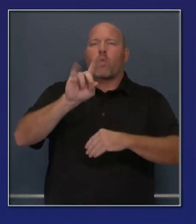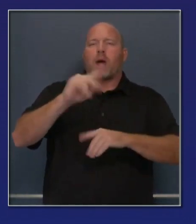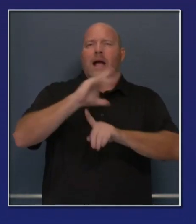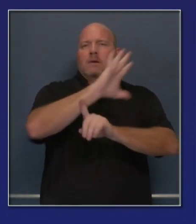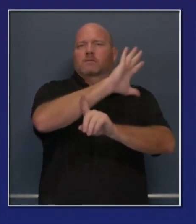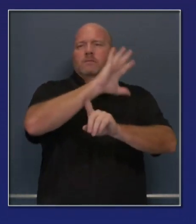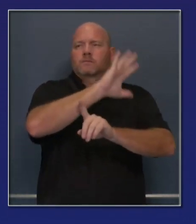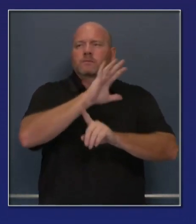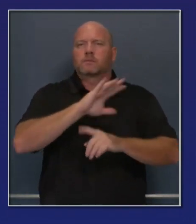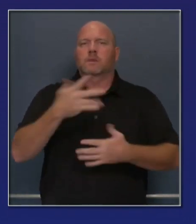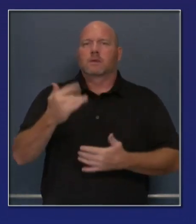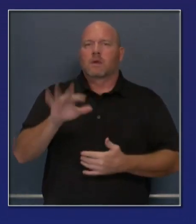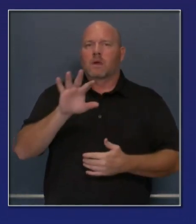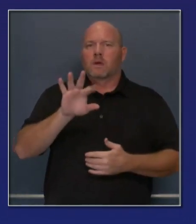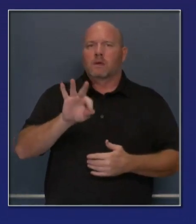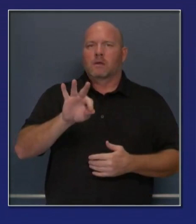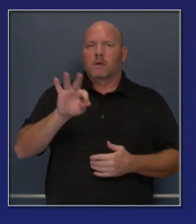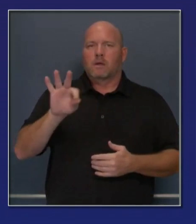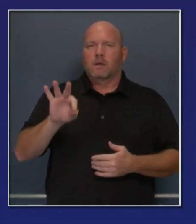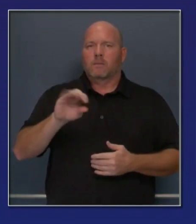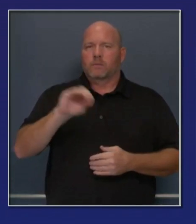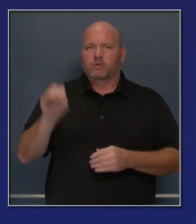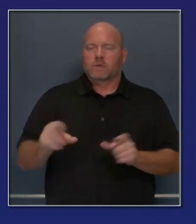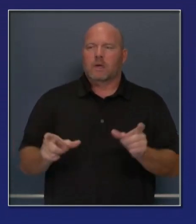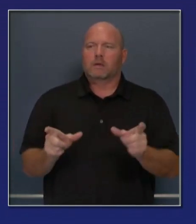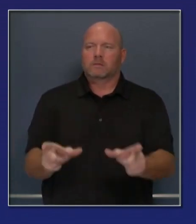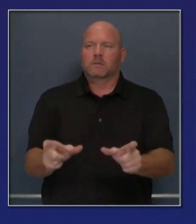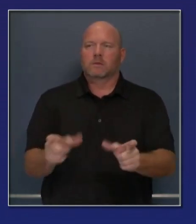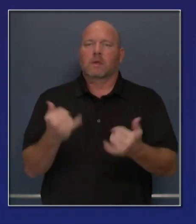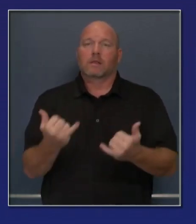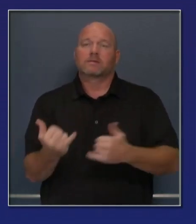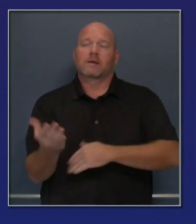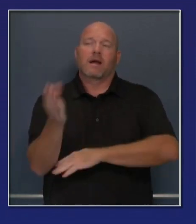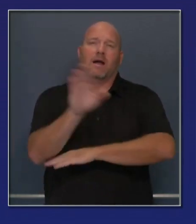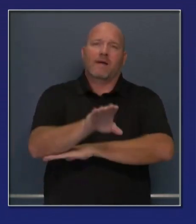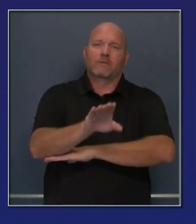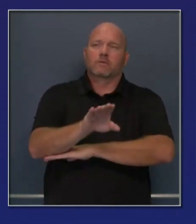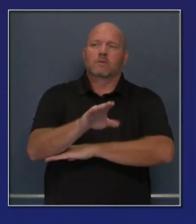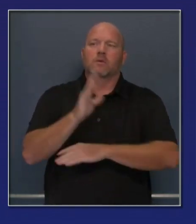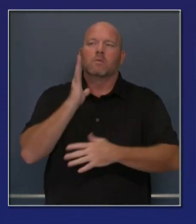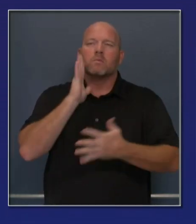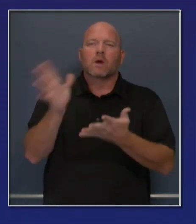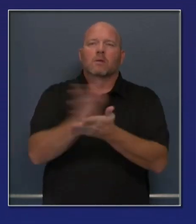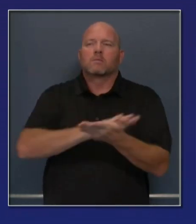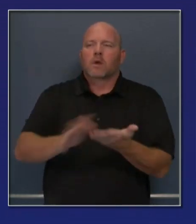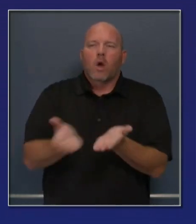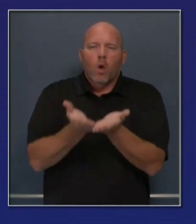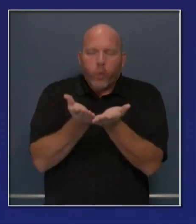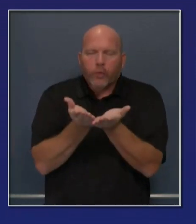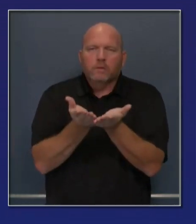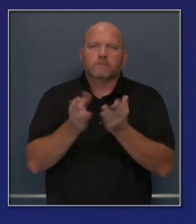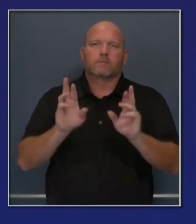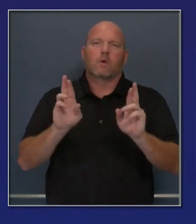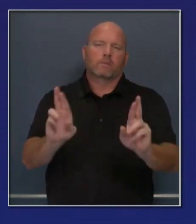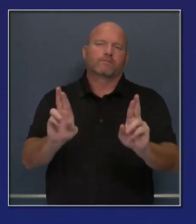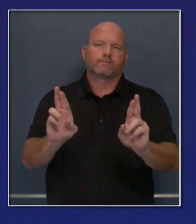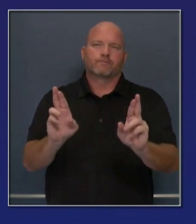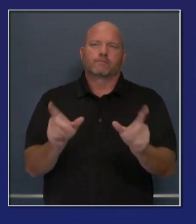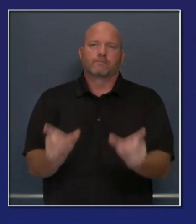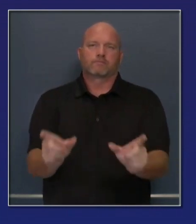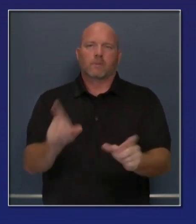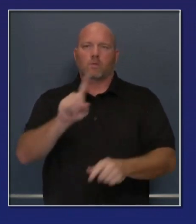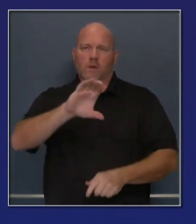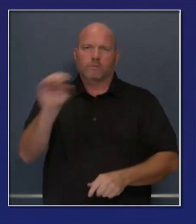within a few hours later this afternoon, they will officially put out 100% containment figure on